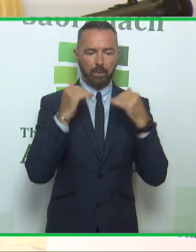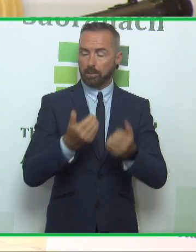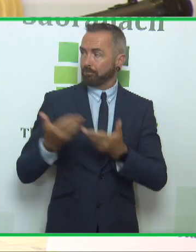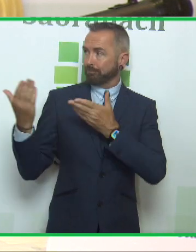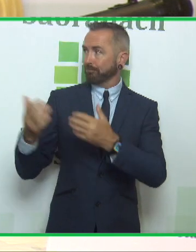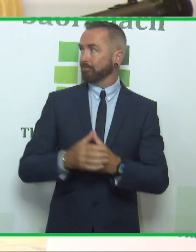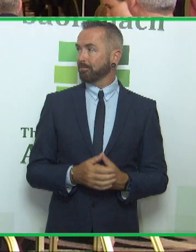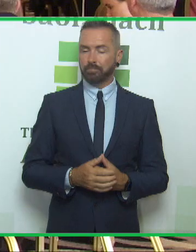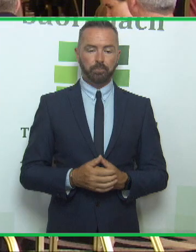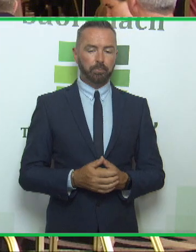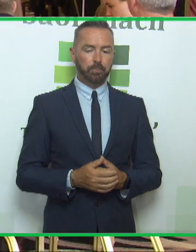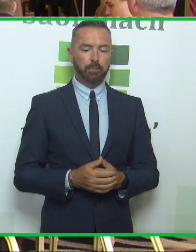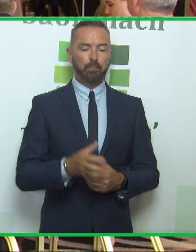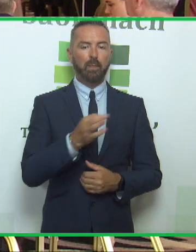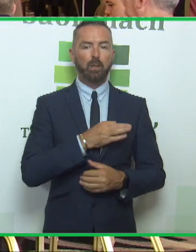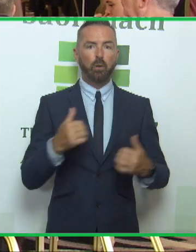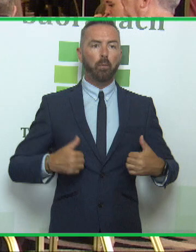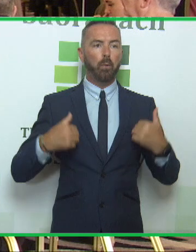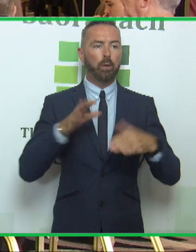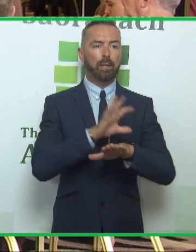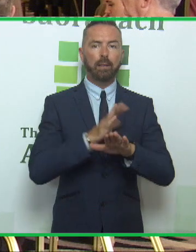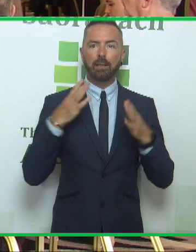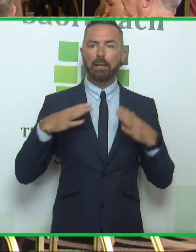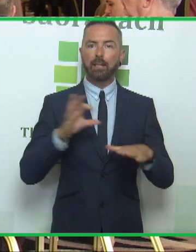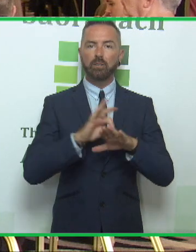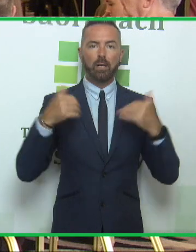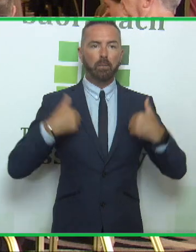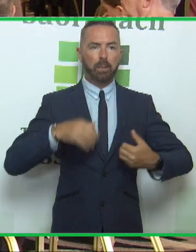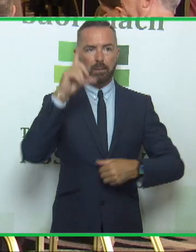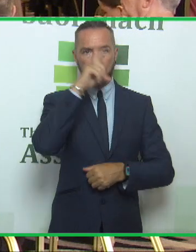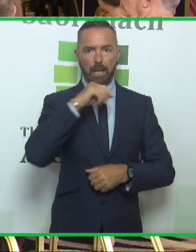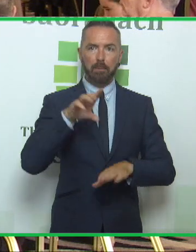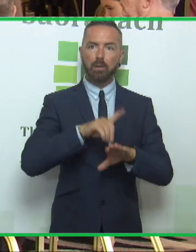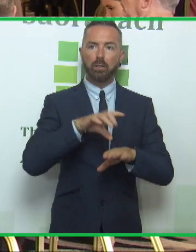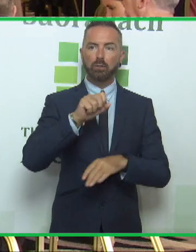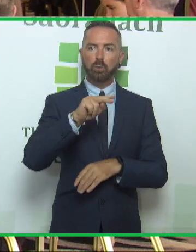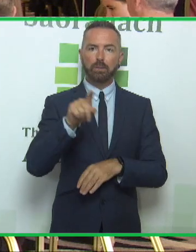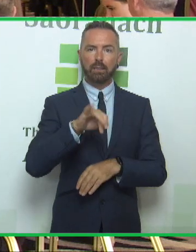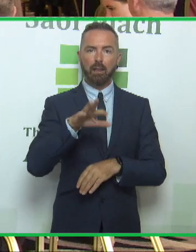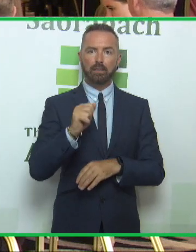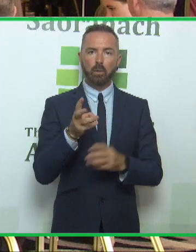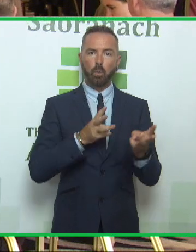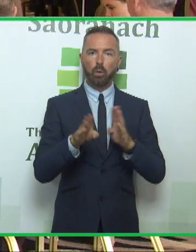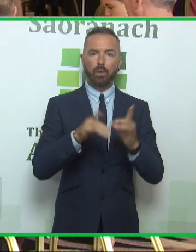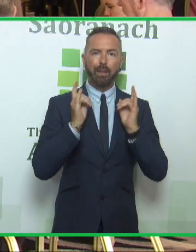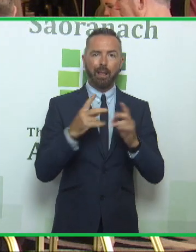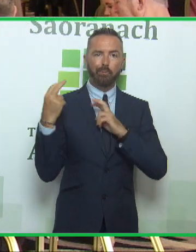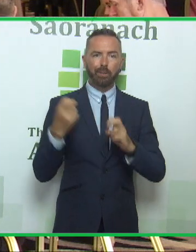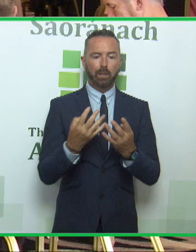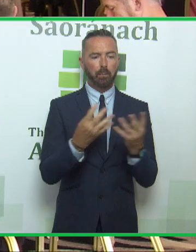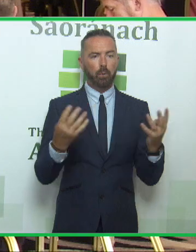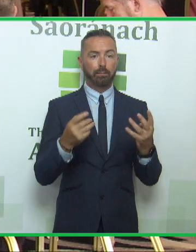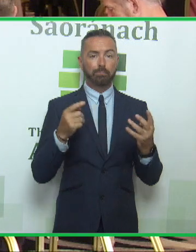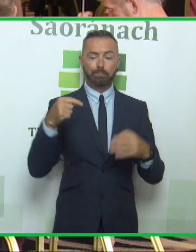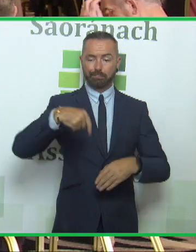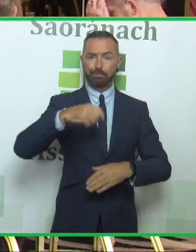you. Thanks very much. Good morning, ladies and gentlemen. My name is Dr. Susie Lyons, and I work with the Health Research Board. And this morning I'm going